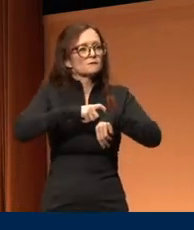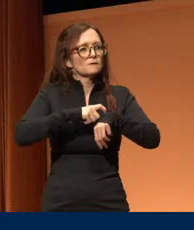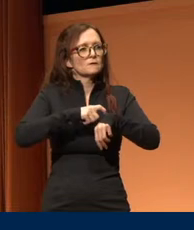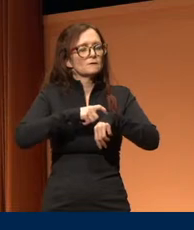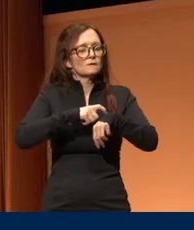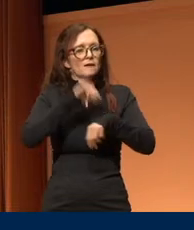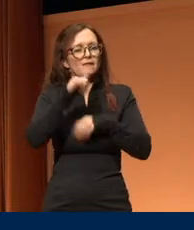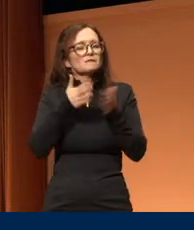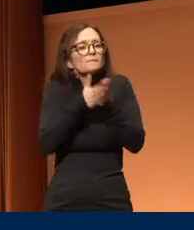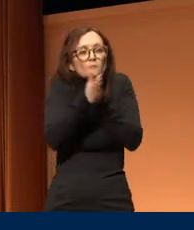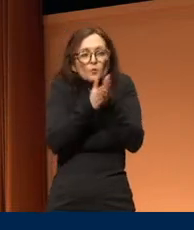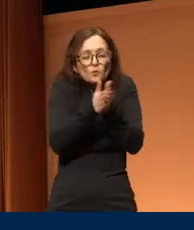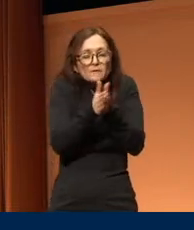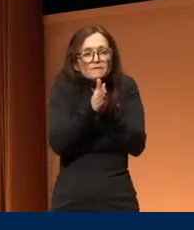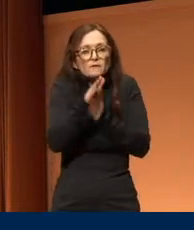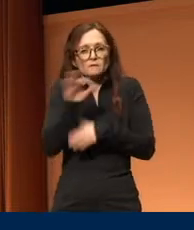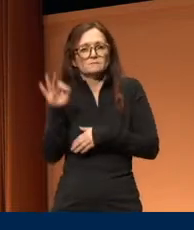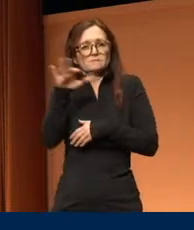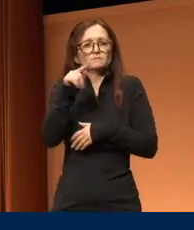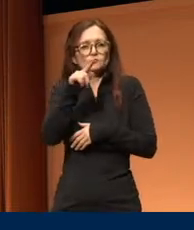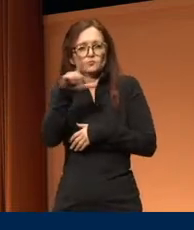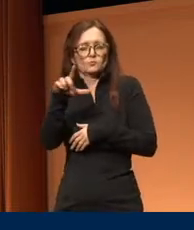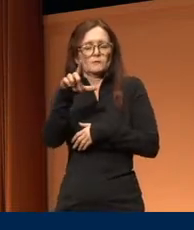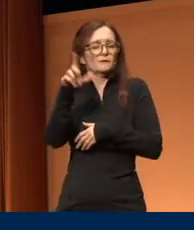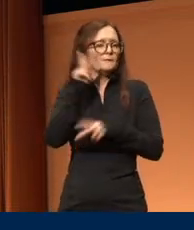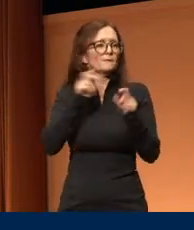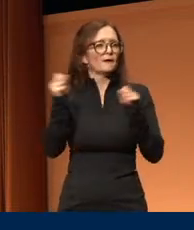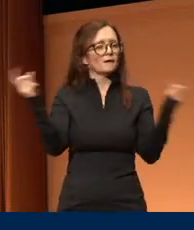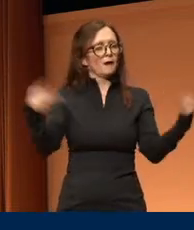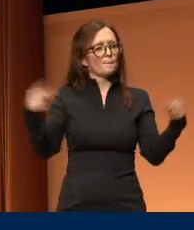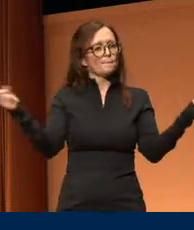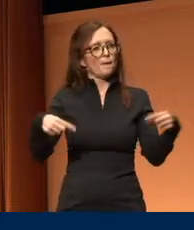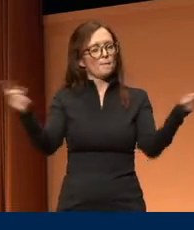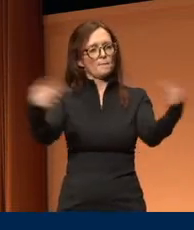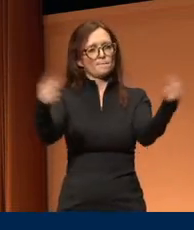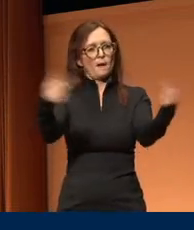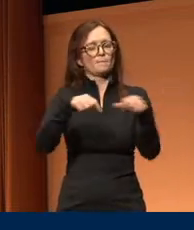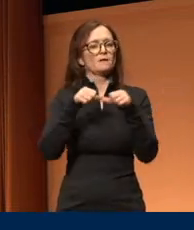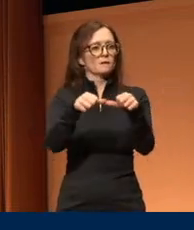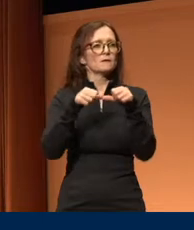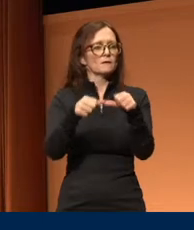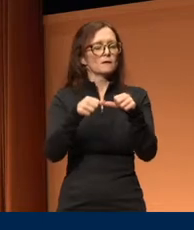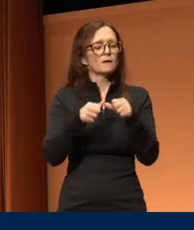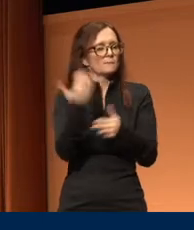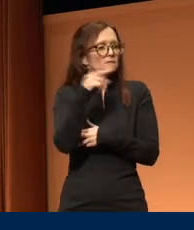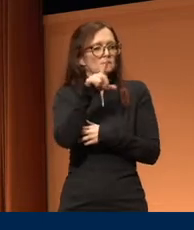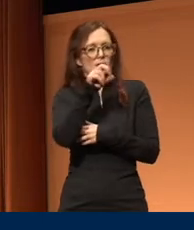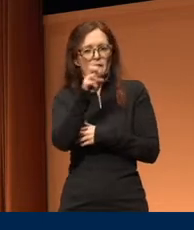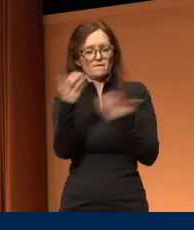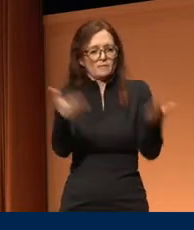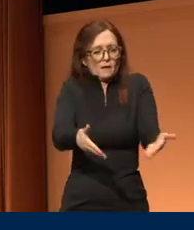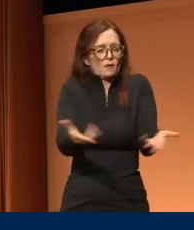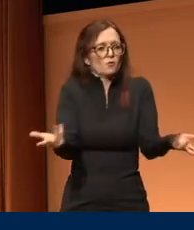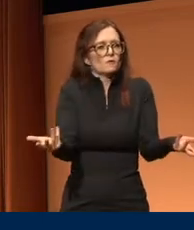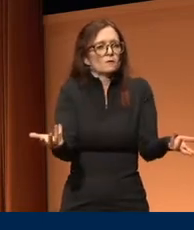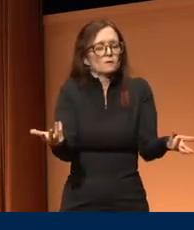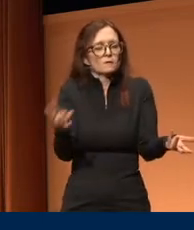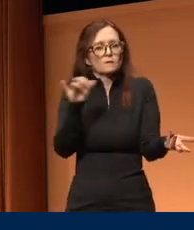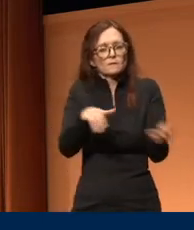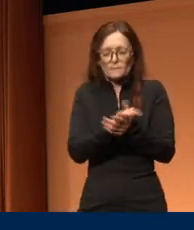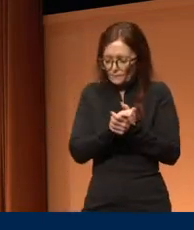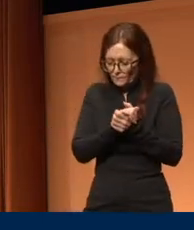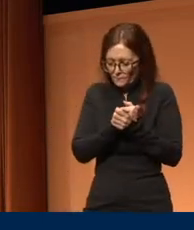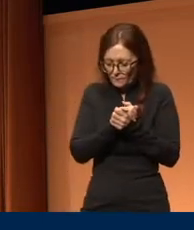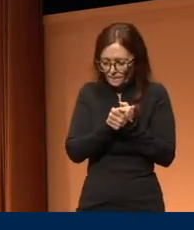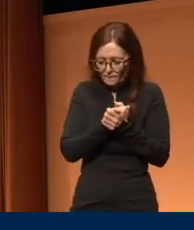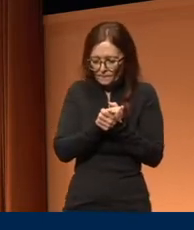the motivational fuel that keeps people coming back every session, sometimes traveling enormous distances, like Matteo from Guadeloupe,